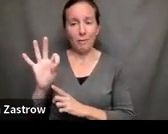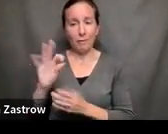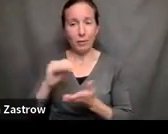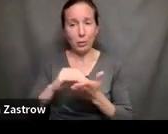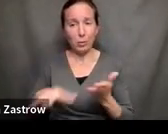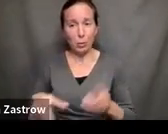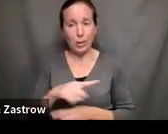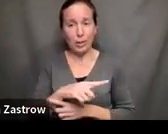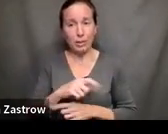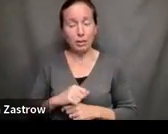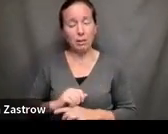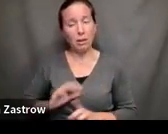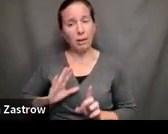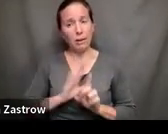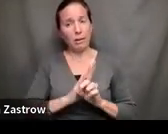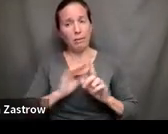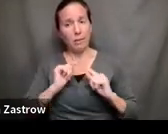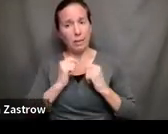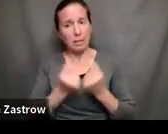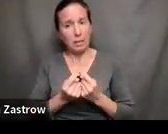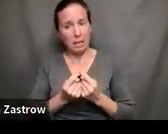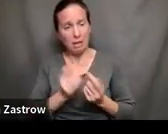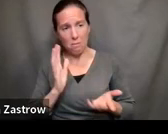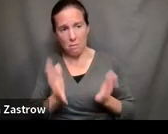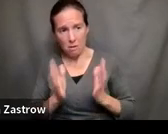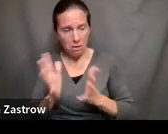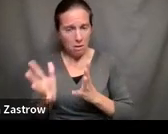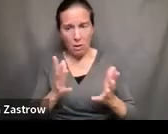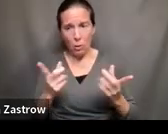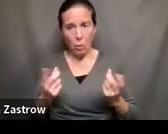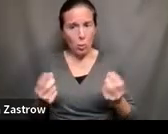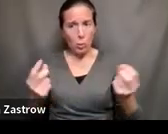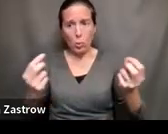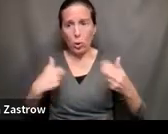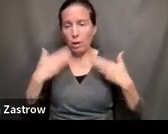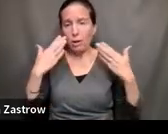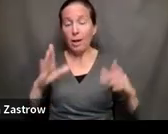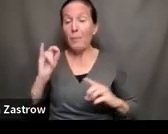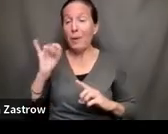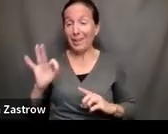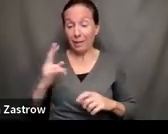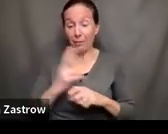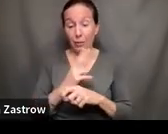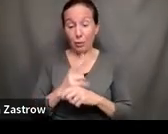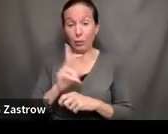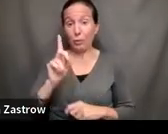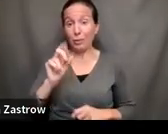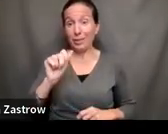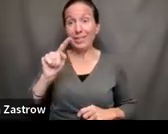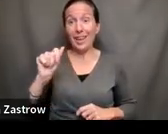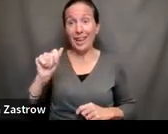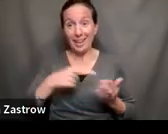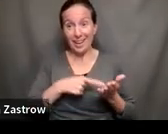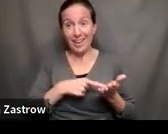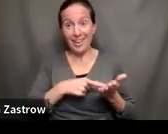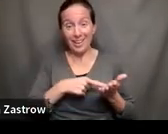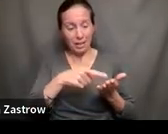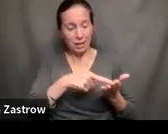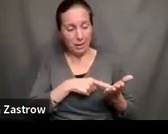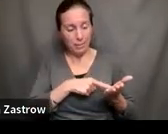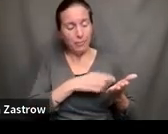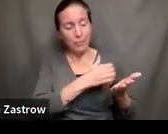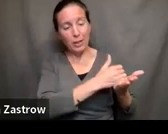his team was doing, but I gotta believe if they were using their data to drive